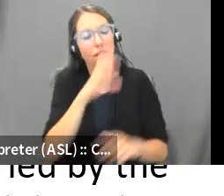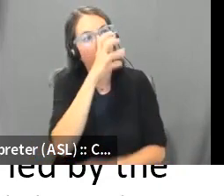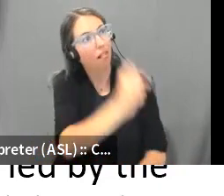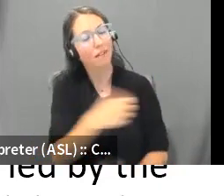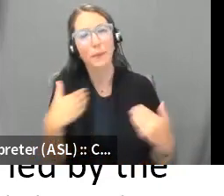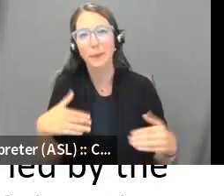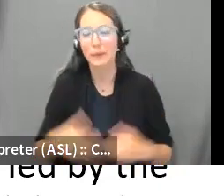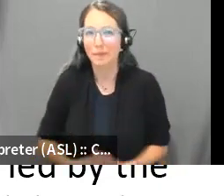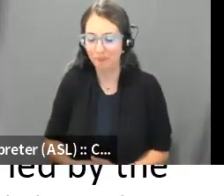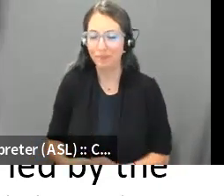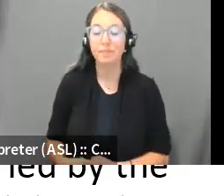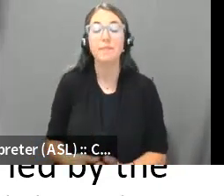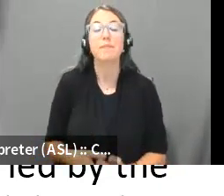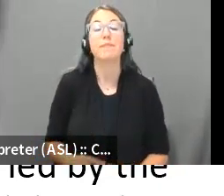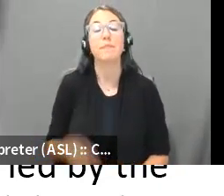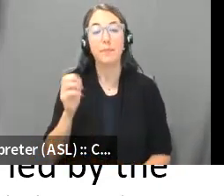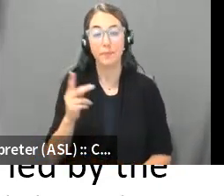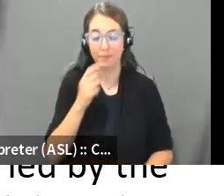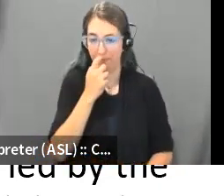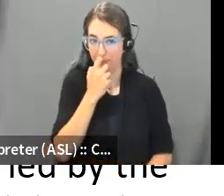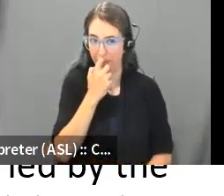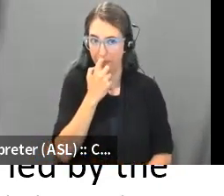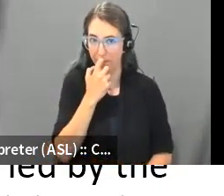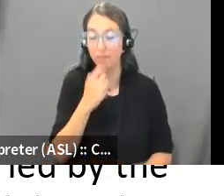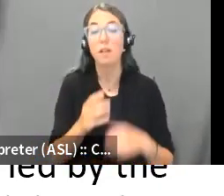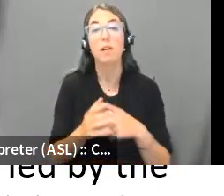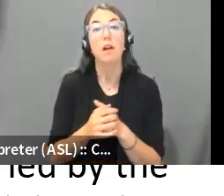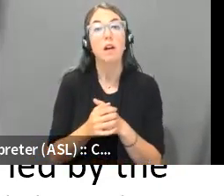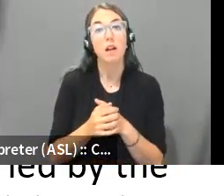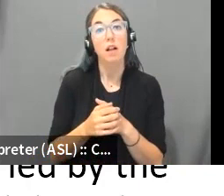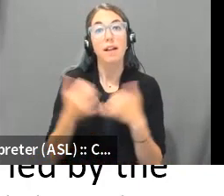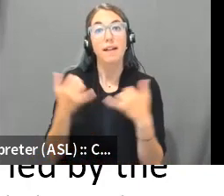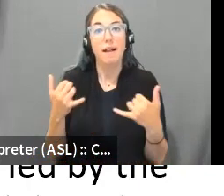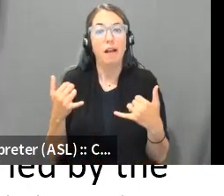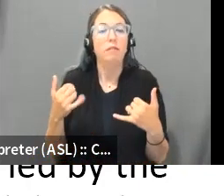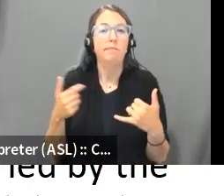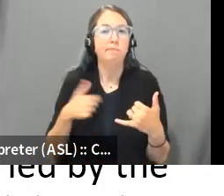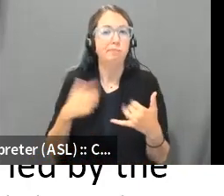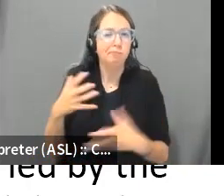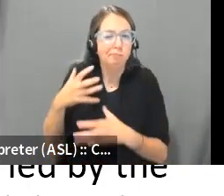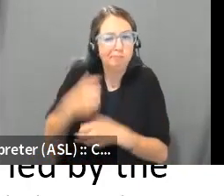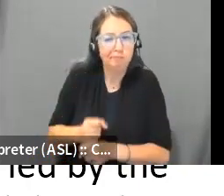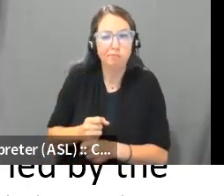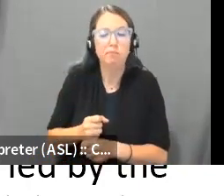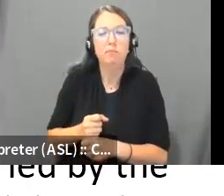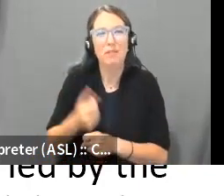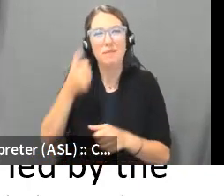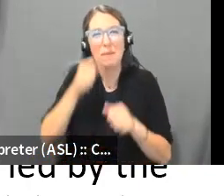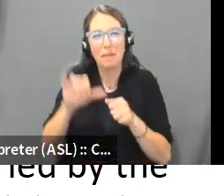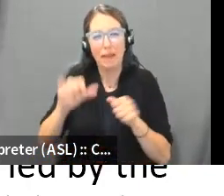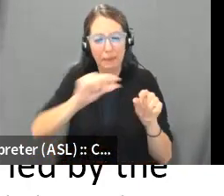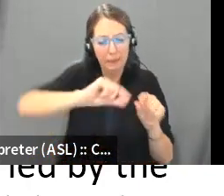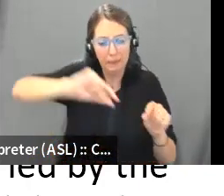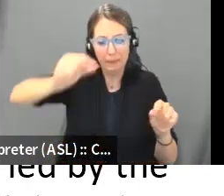So just wrapping up sort of where we are now, the initial work group proposed that a